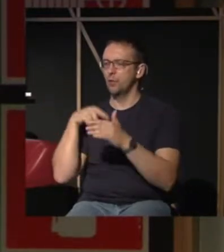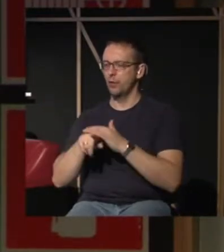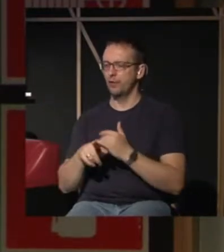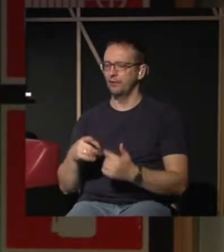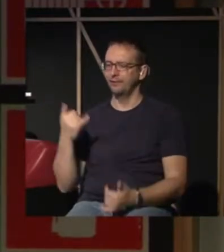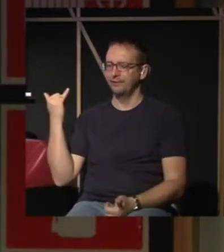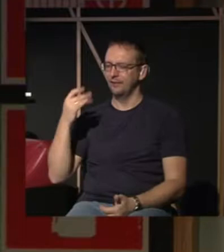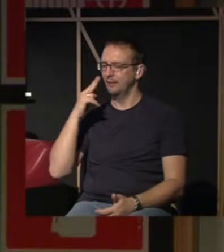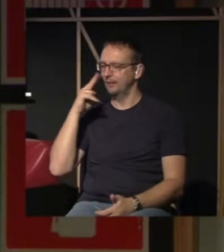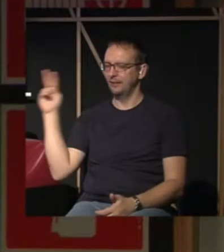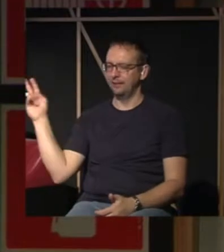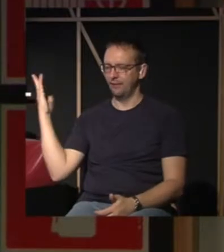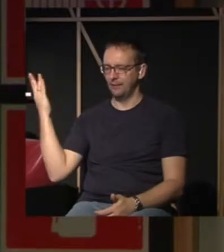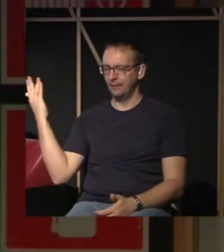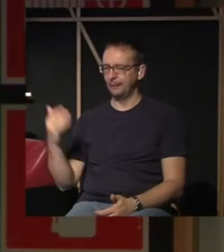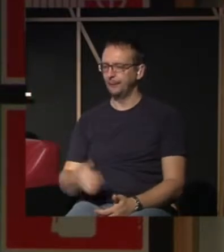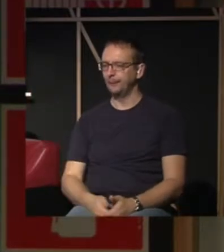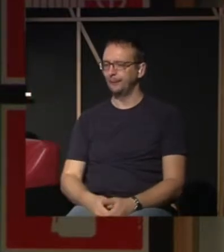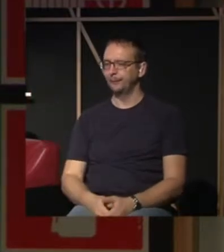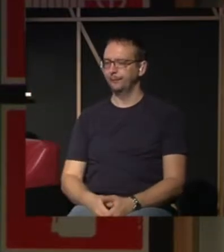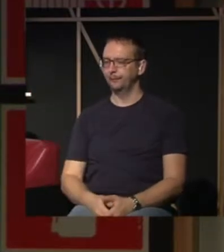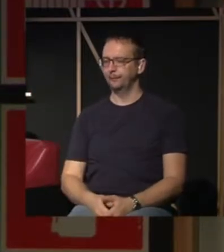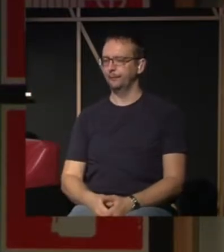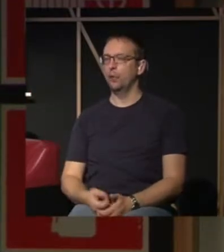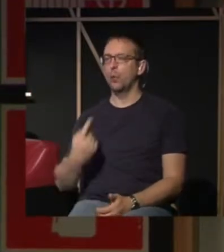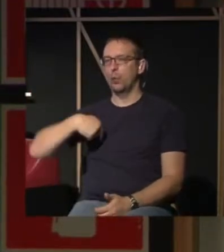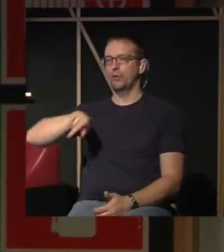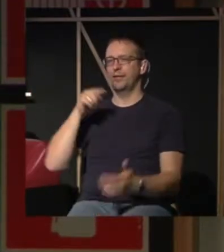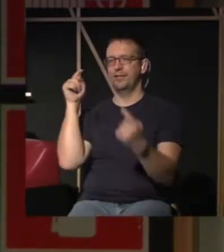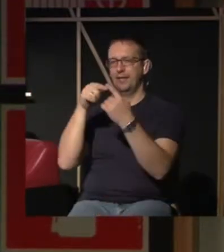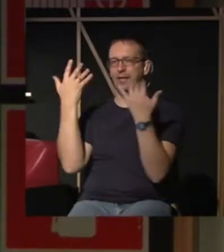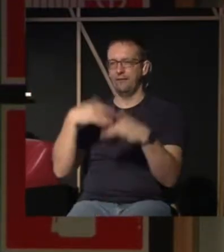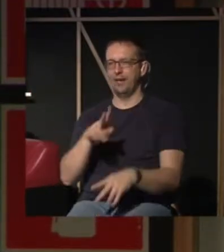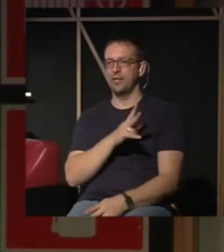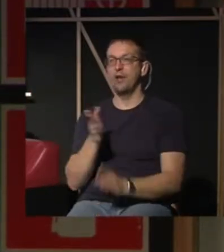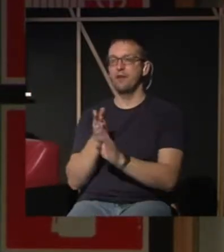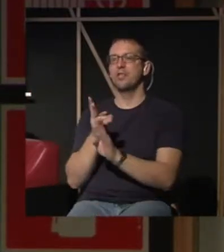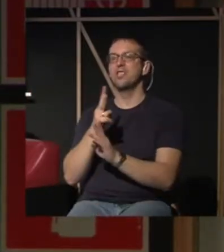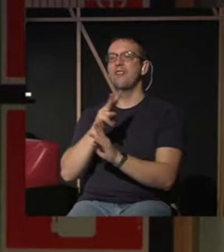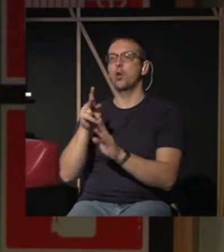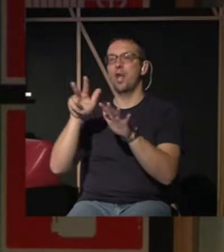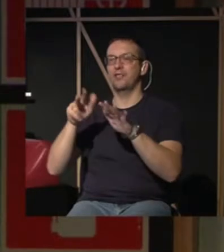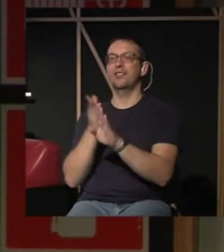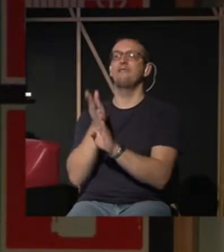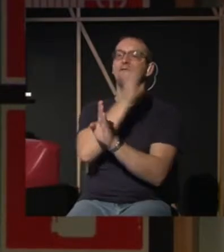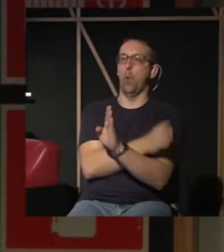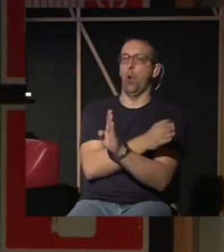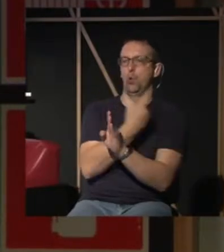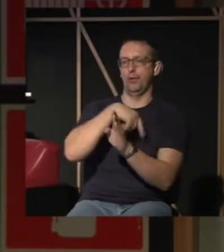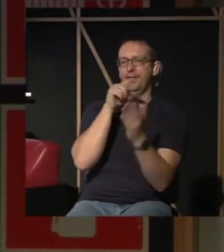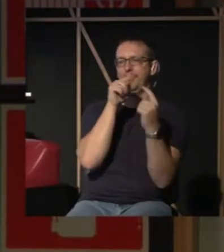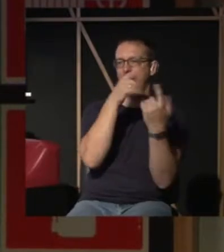the objectives that FIFA had for 2018 within our sustainability strategy. So this was in the